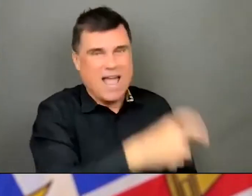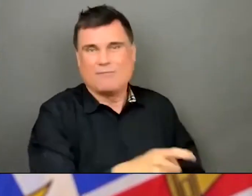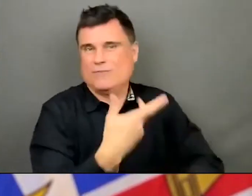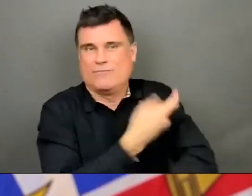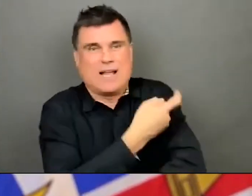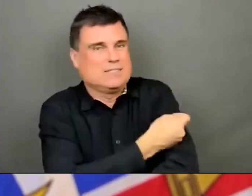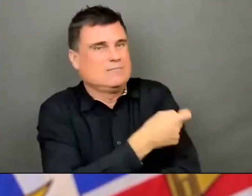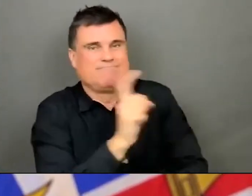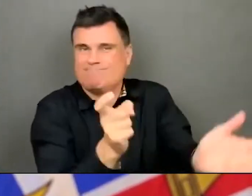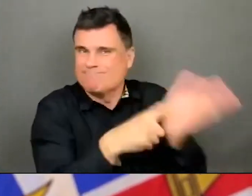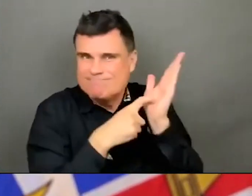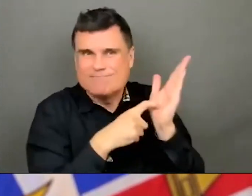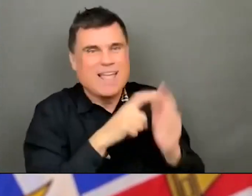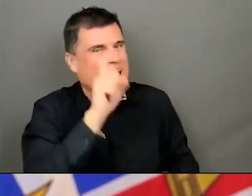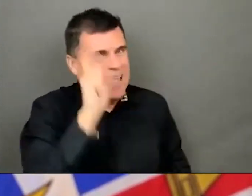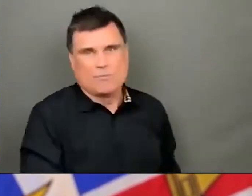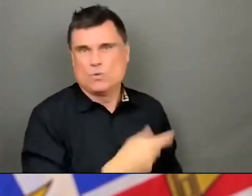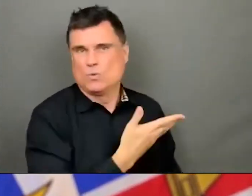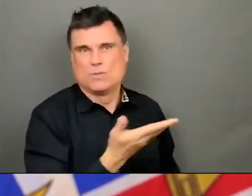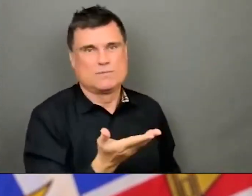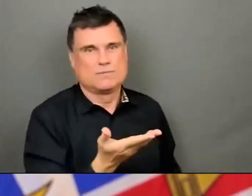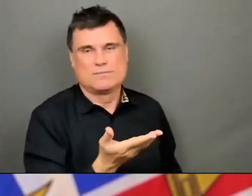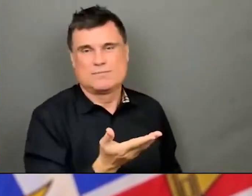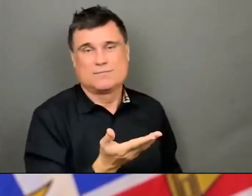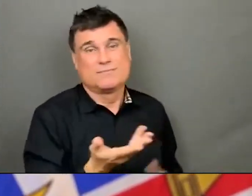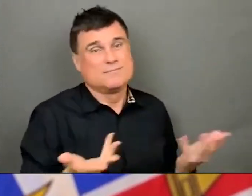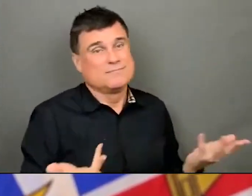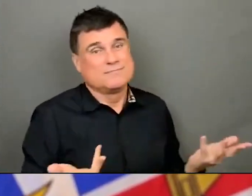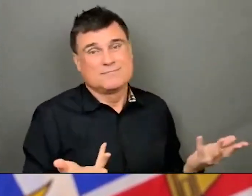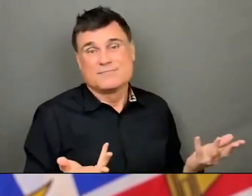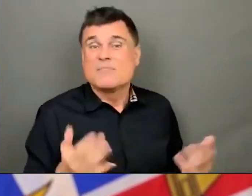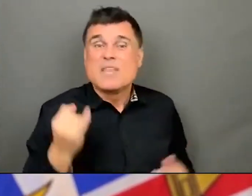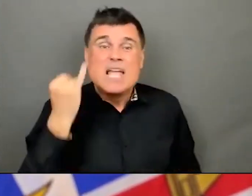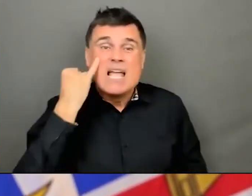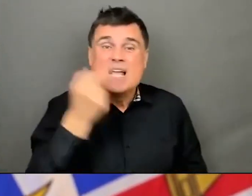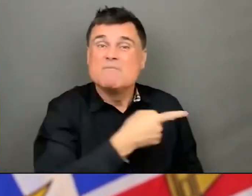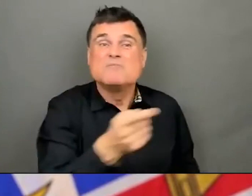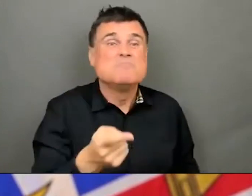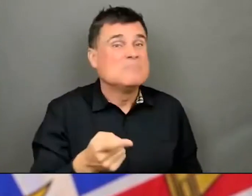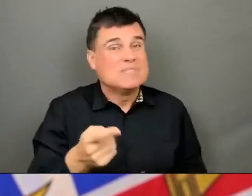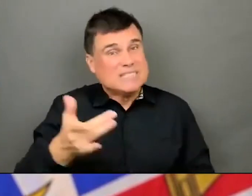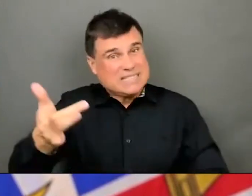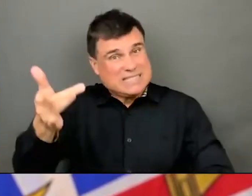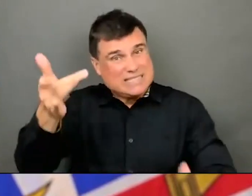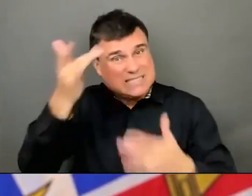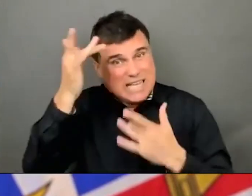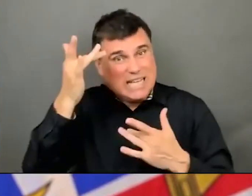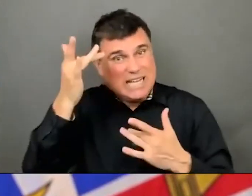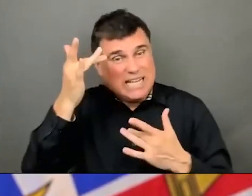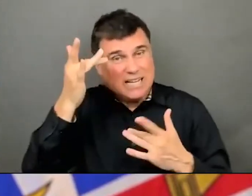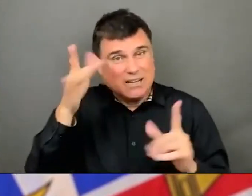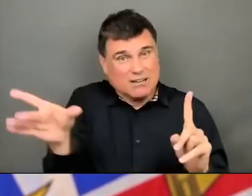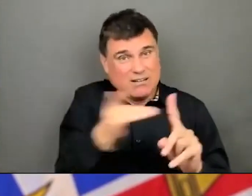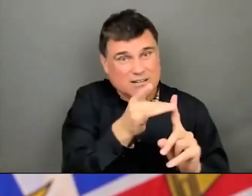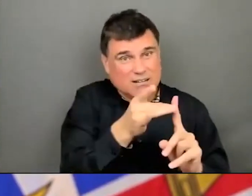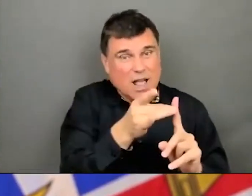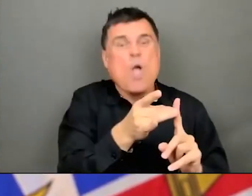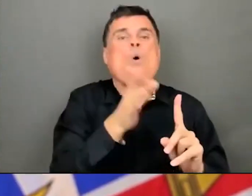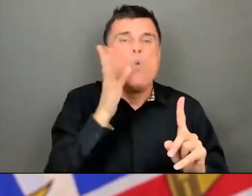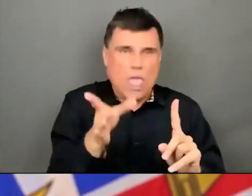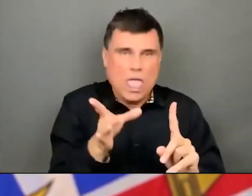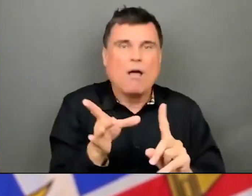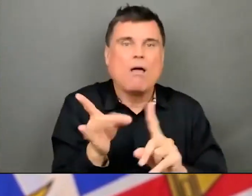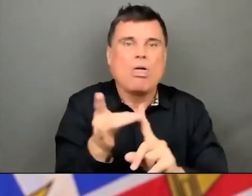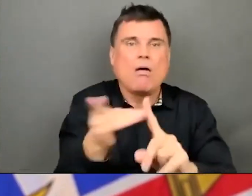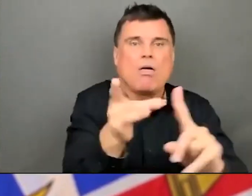worker gets sick. Plus, we can expose our colleagues, which we also know has impacts both in acute care and long-term care and